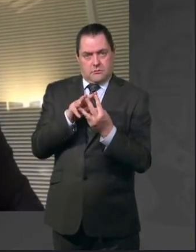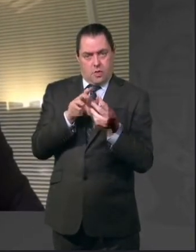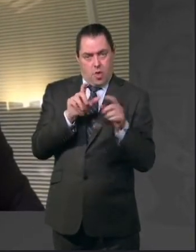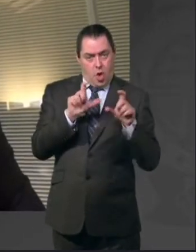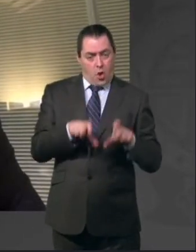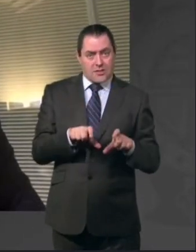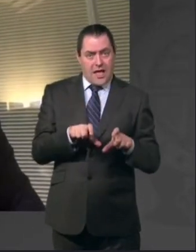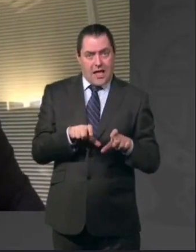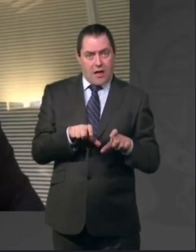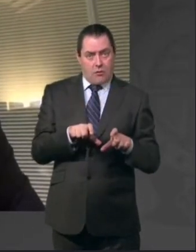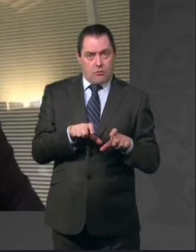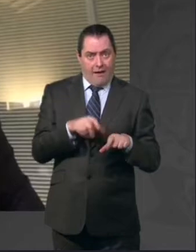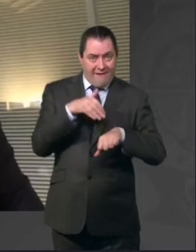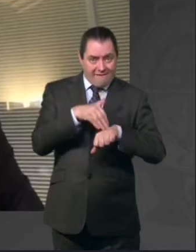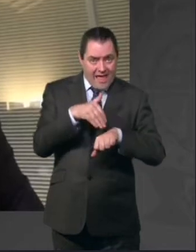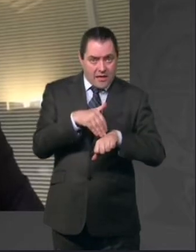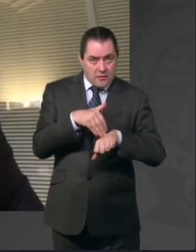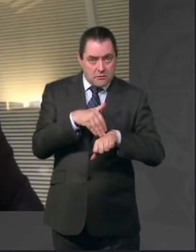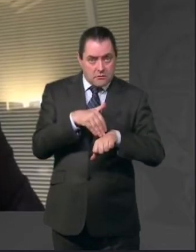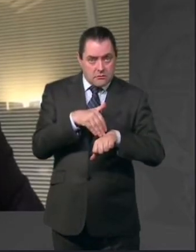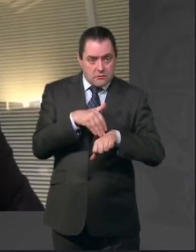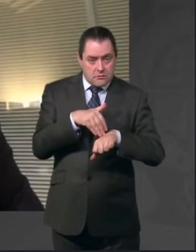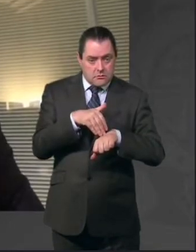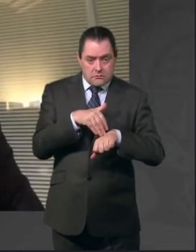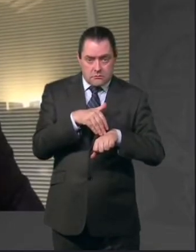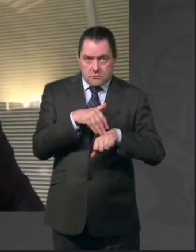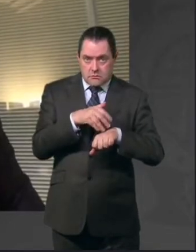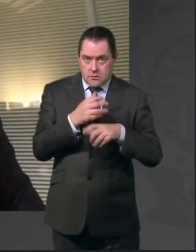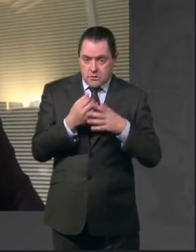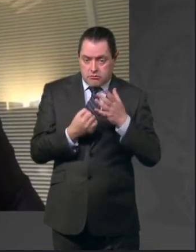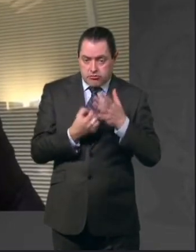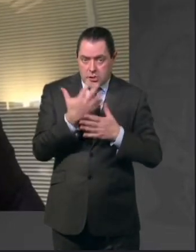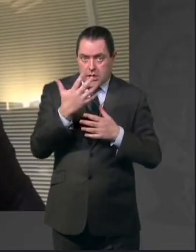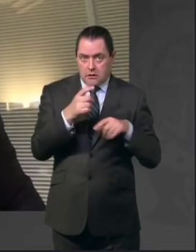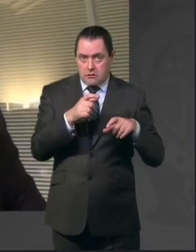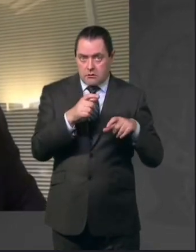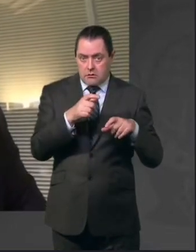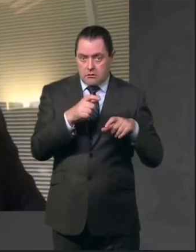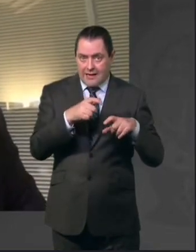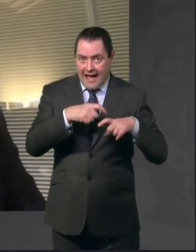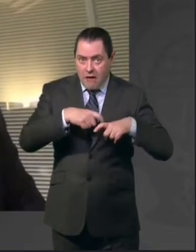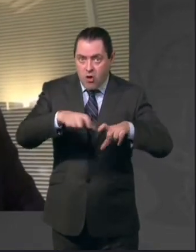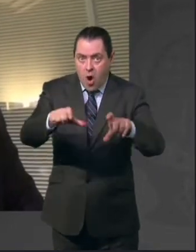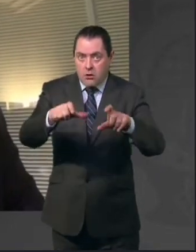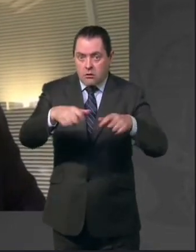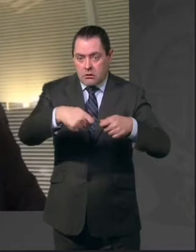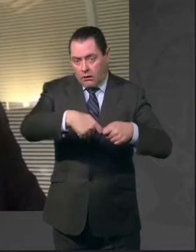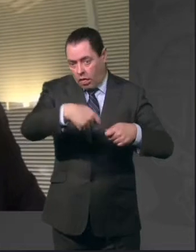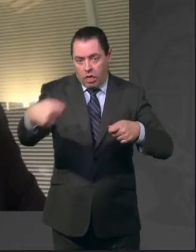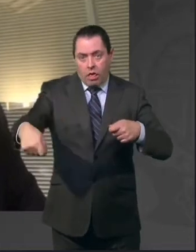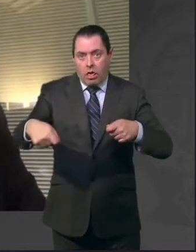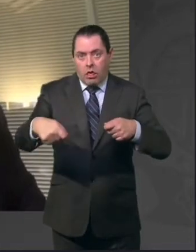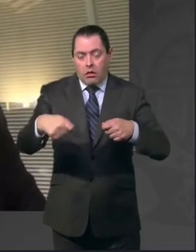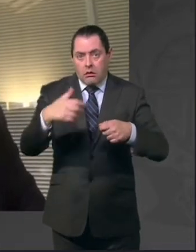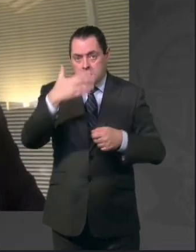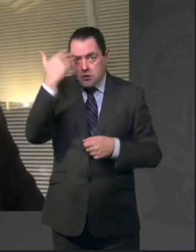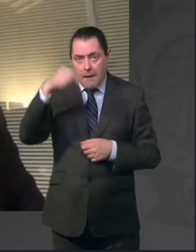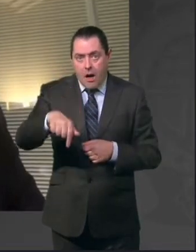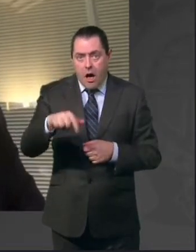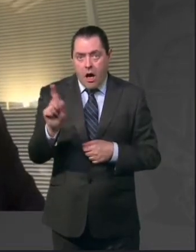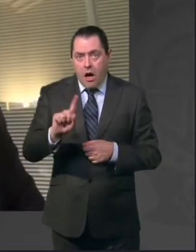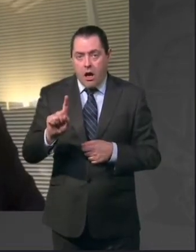into the summer? And are you considering tougher restrictions in the short term? And a question, if I may, to Sir Patrick Vallance. How much of